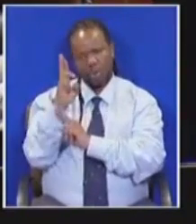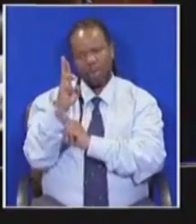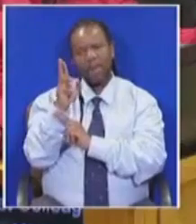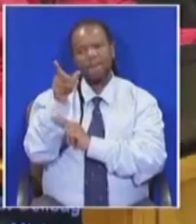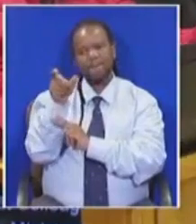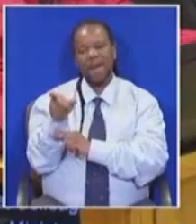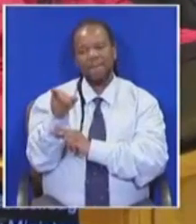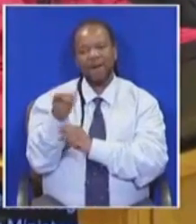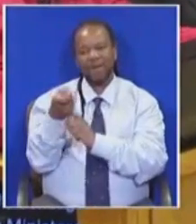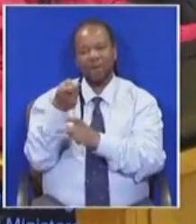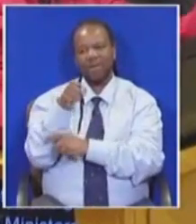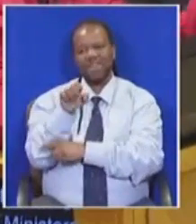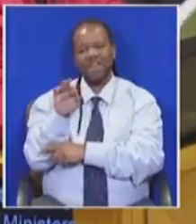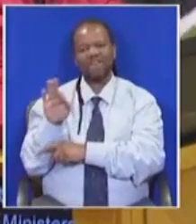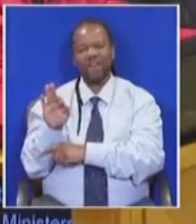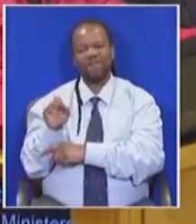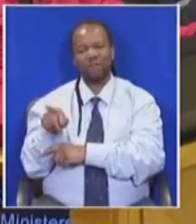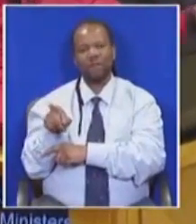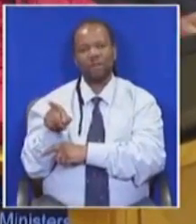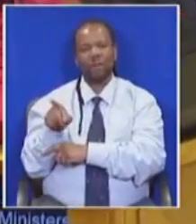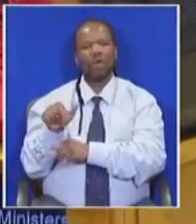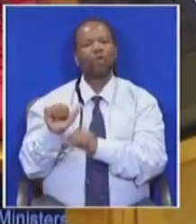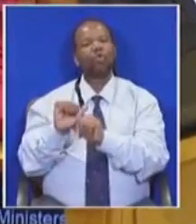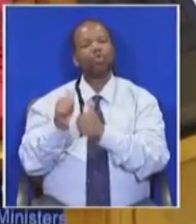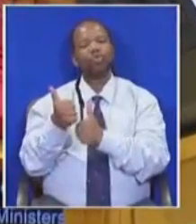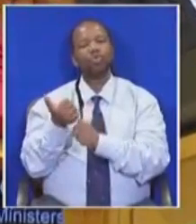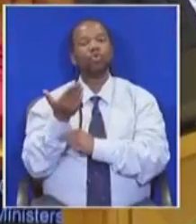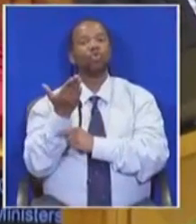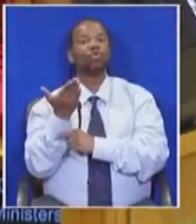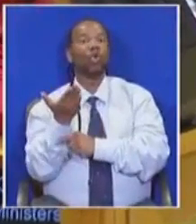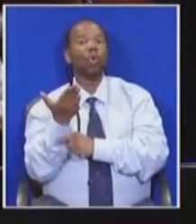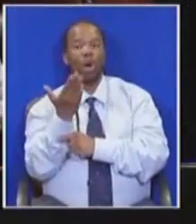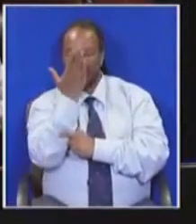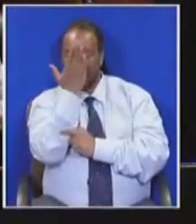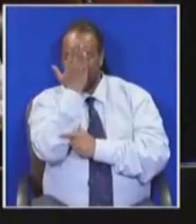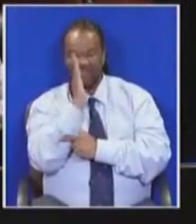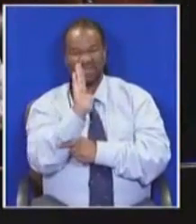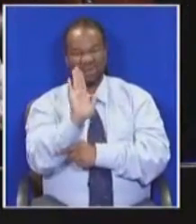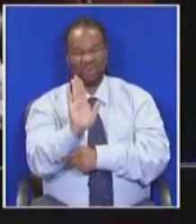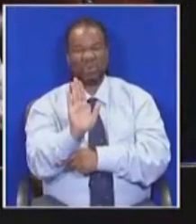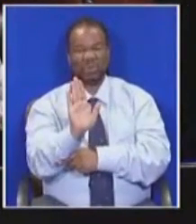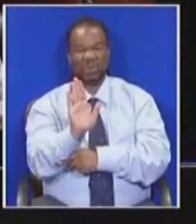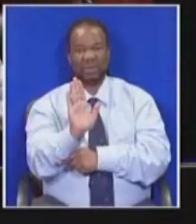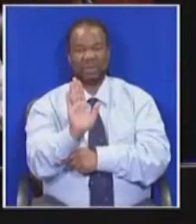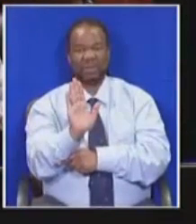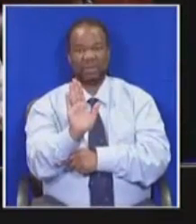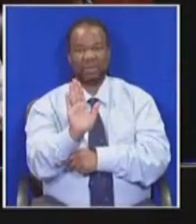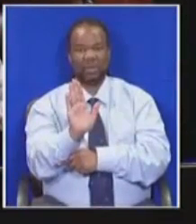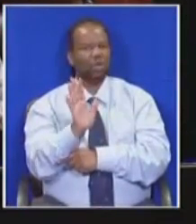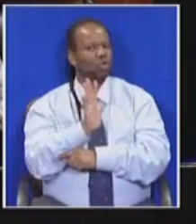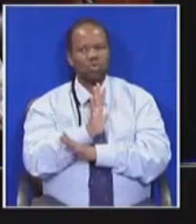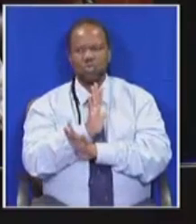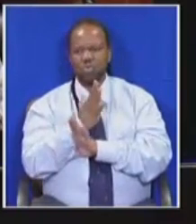benches are consistently showing an attitude of not being able and not